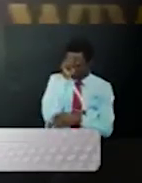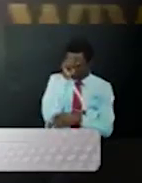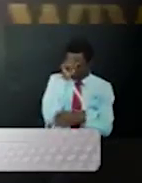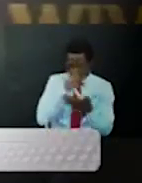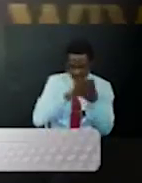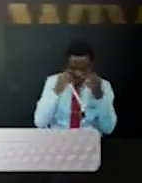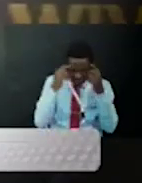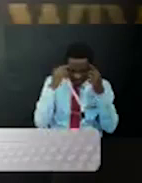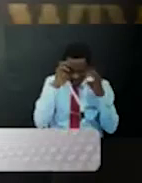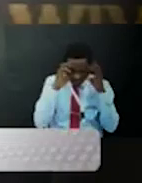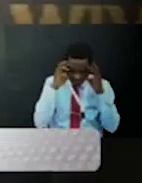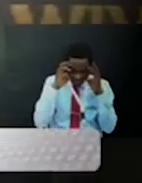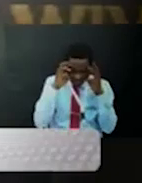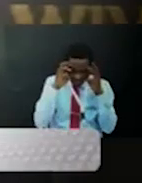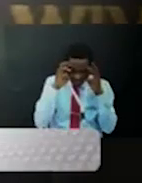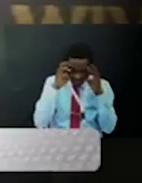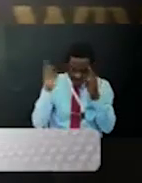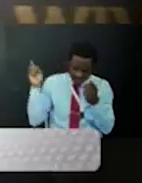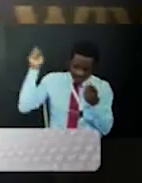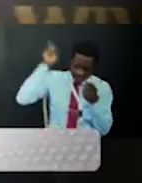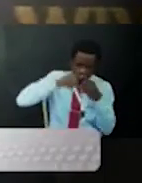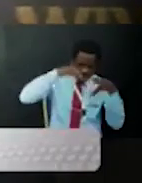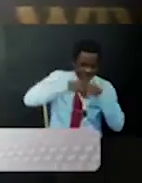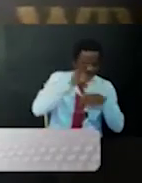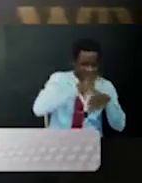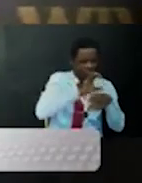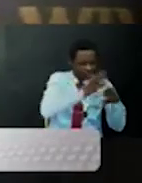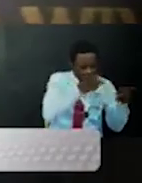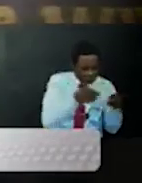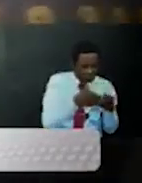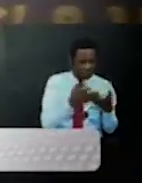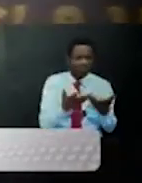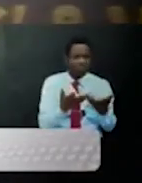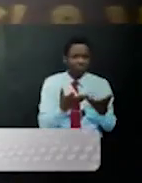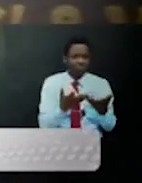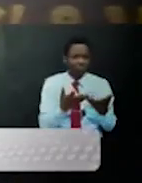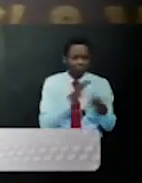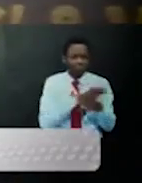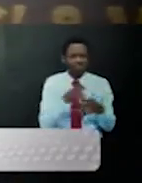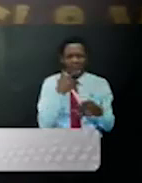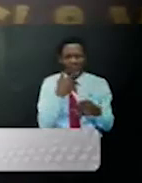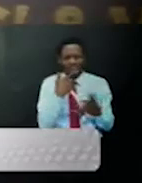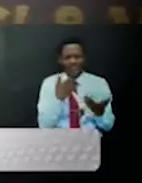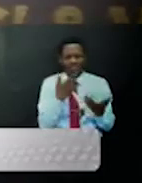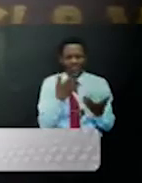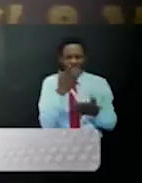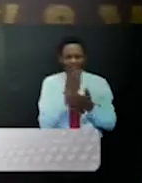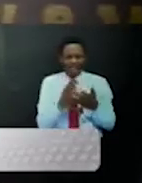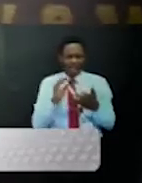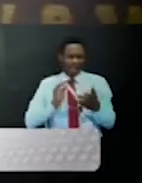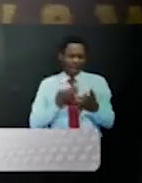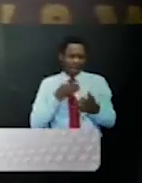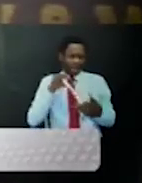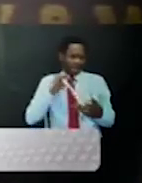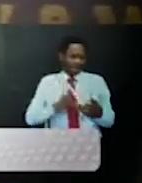lingering until I entered the church house. We shouldn't say they run shift. It is